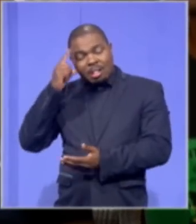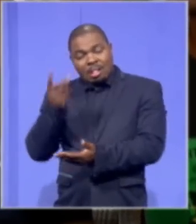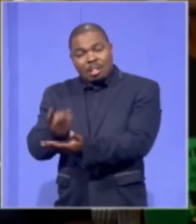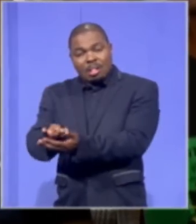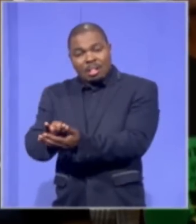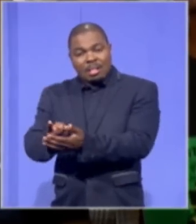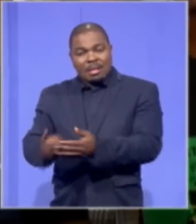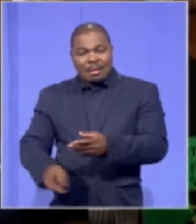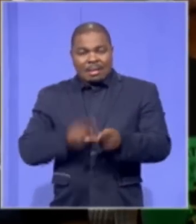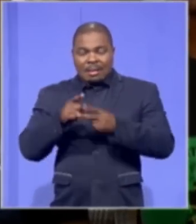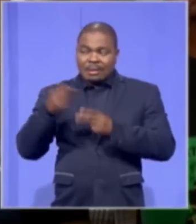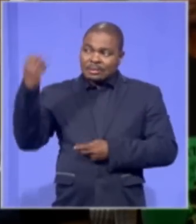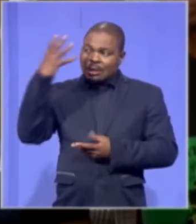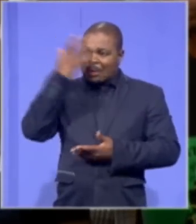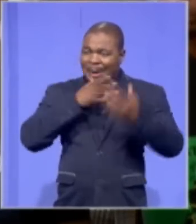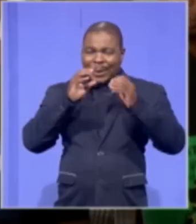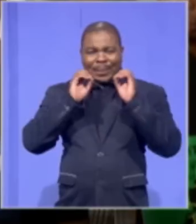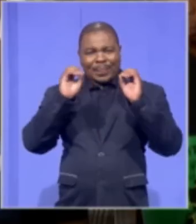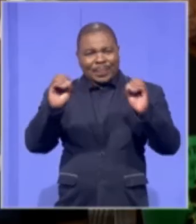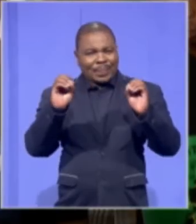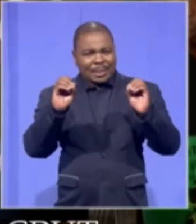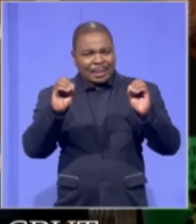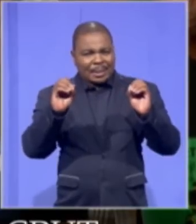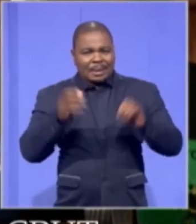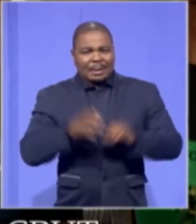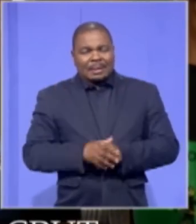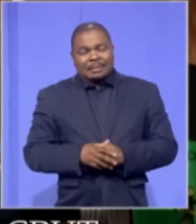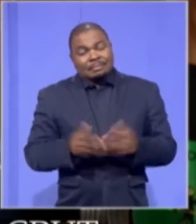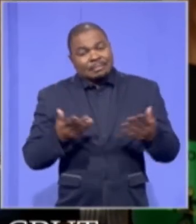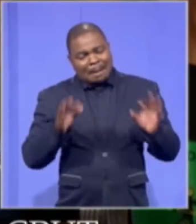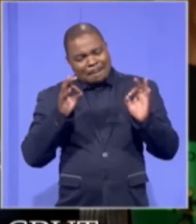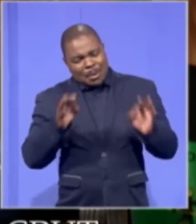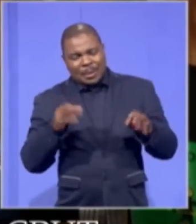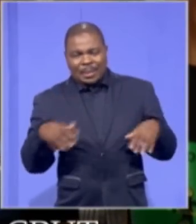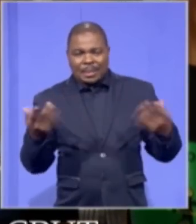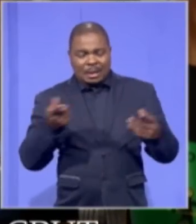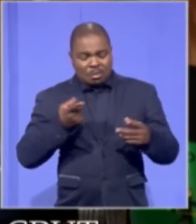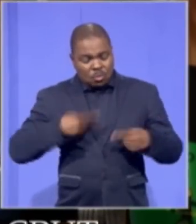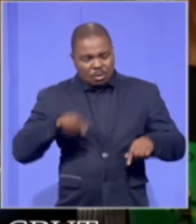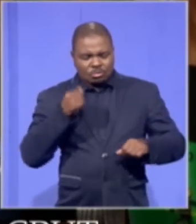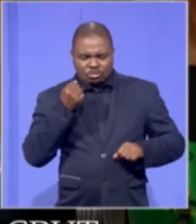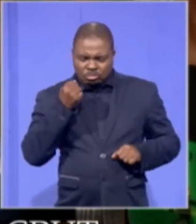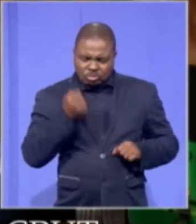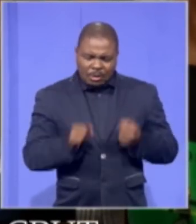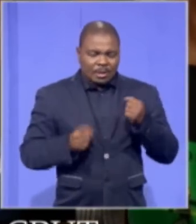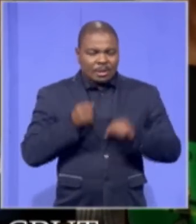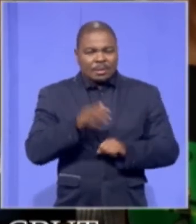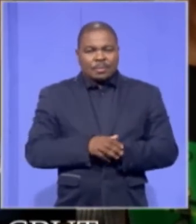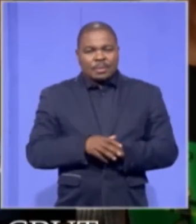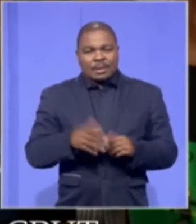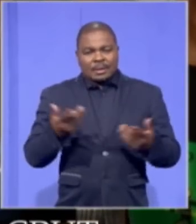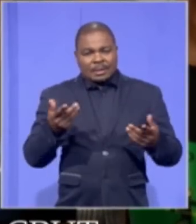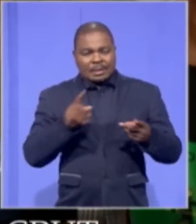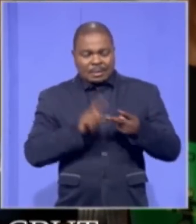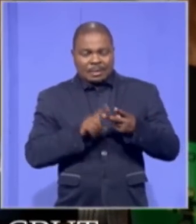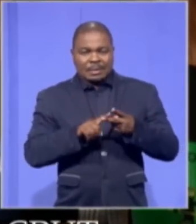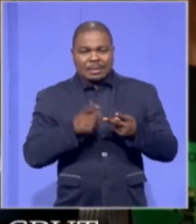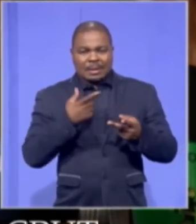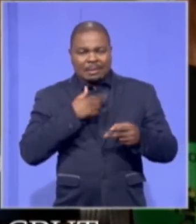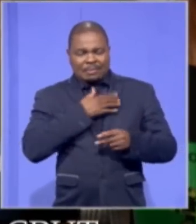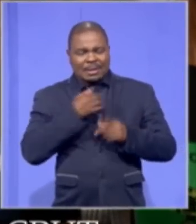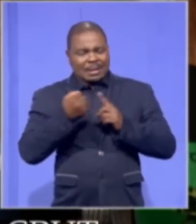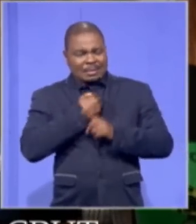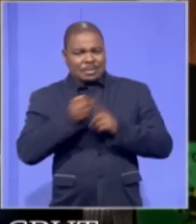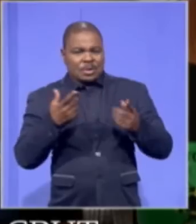not taking showers, like not taking any properly bath. So we are struggling here. People's phone are being stolen. First of